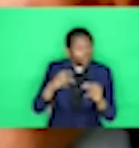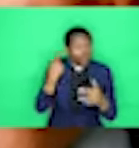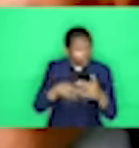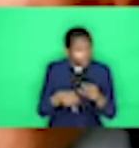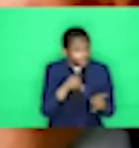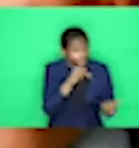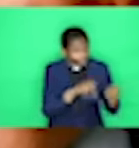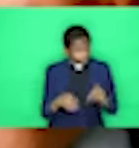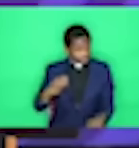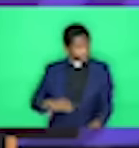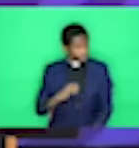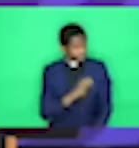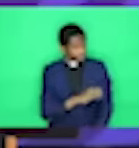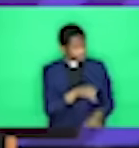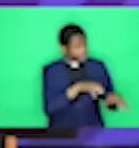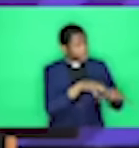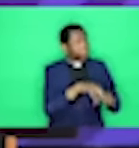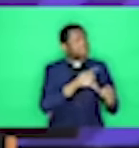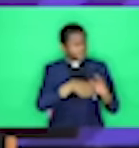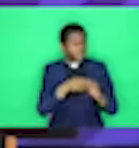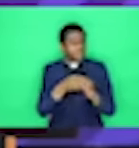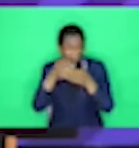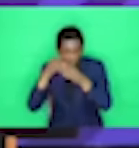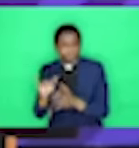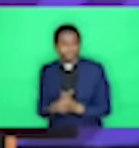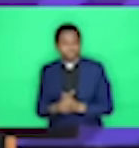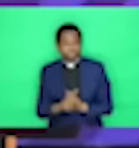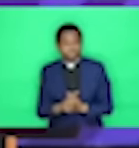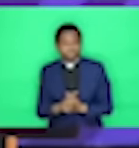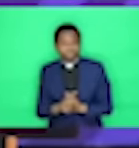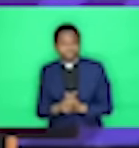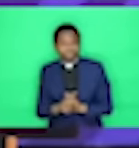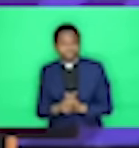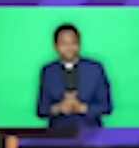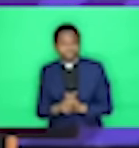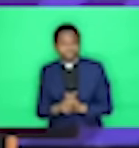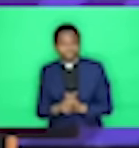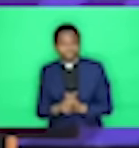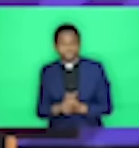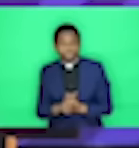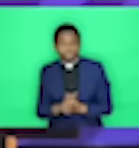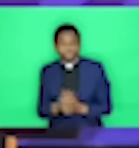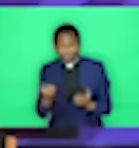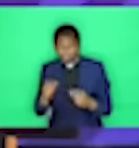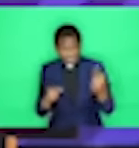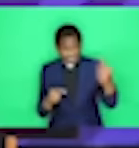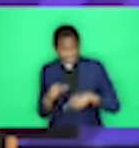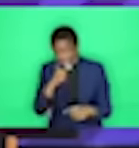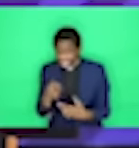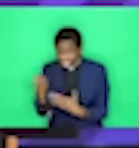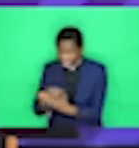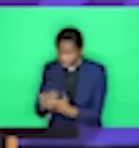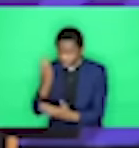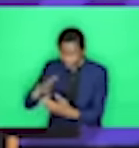So when you come and you say that we'll fix the economy without paying attention to the citizen, you can't fix the economy. Ningina yensu